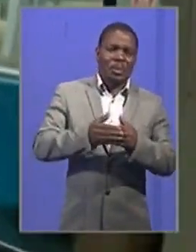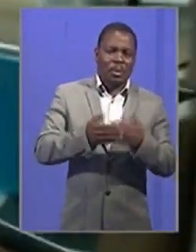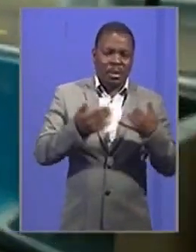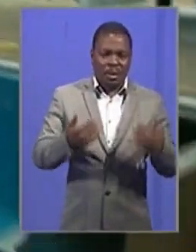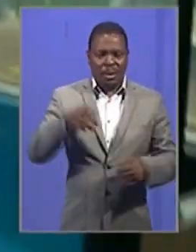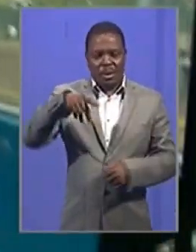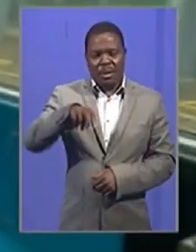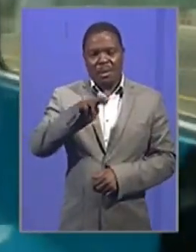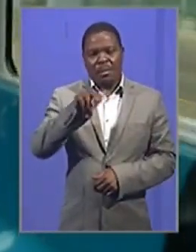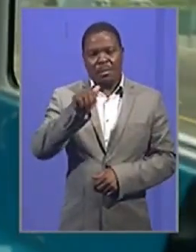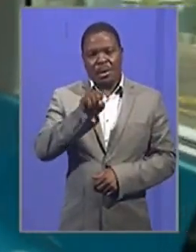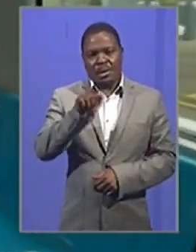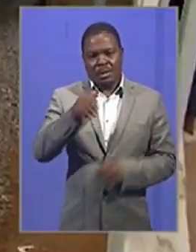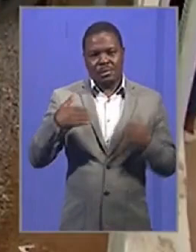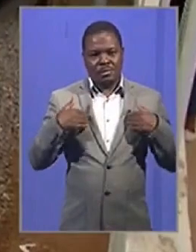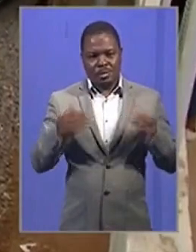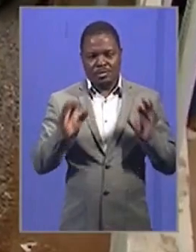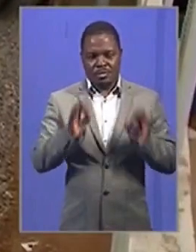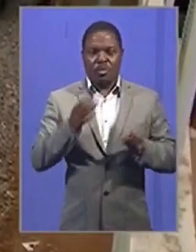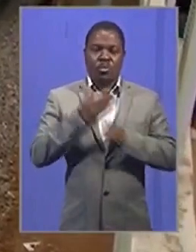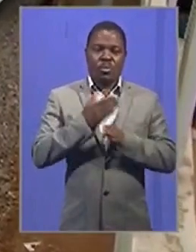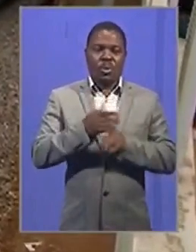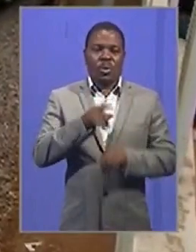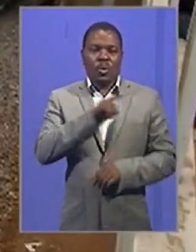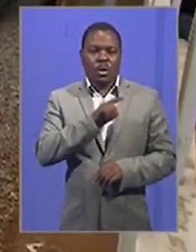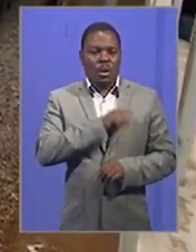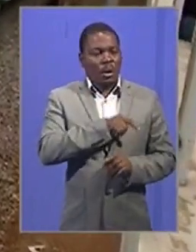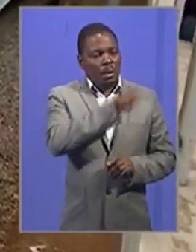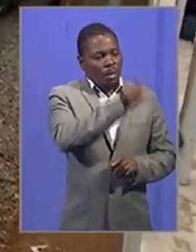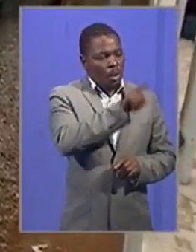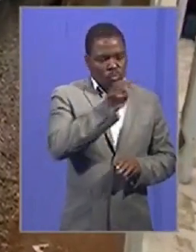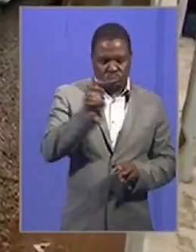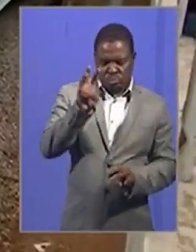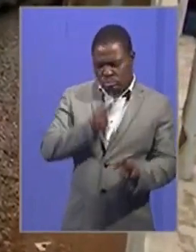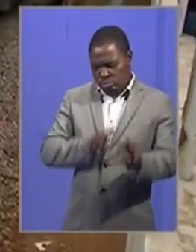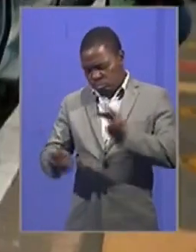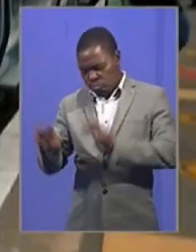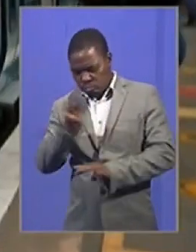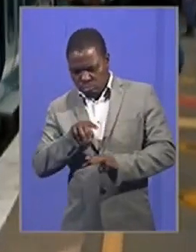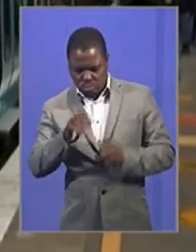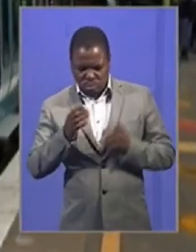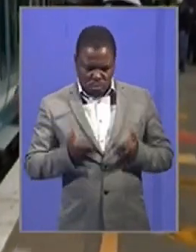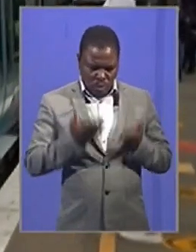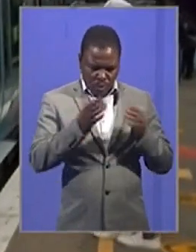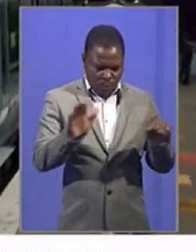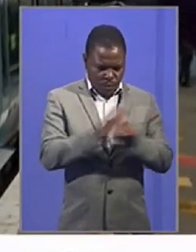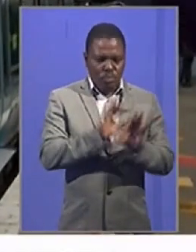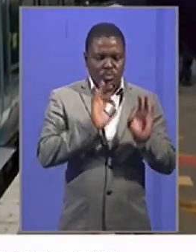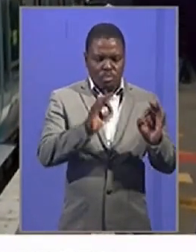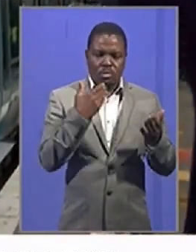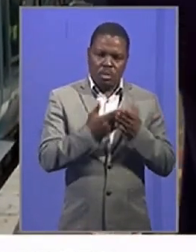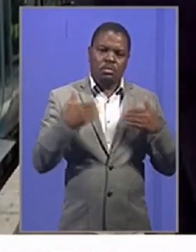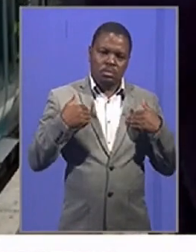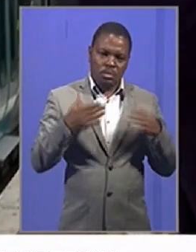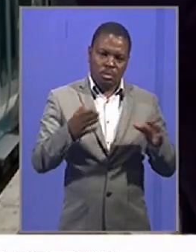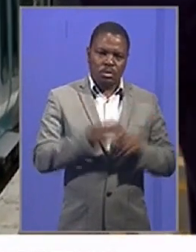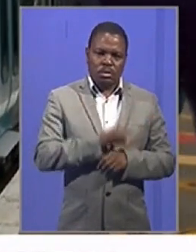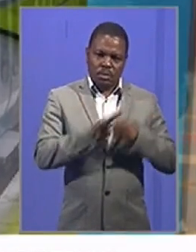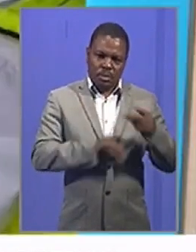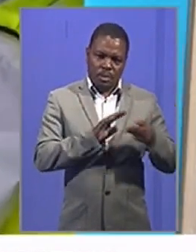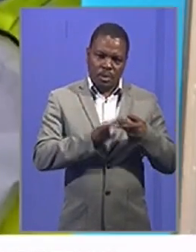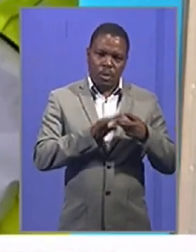simolotse ditirelo morago ga gore molaodi wa pabalesego ya diterena a atlanegise gore ditirelo tse di feletseng di simolole ka tiriso e